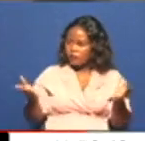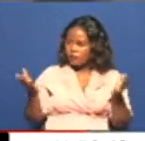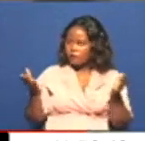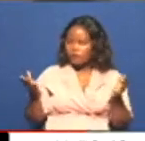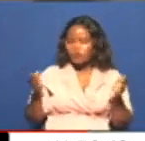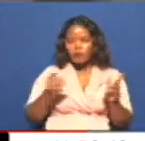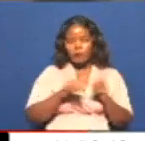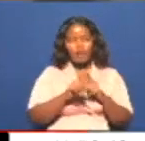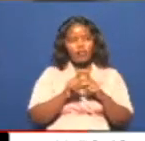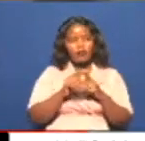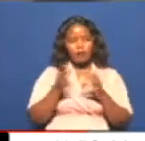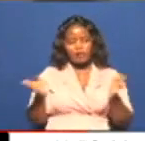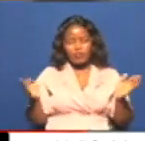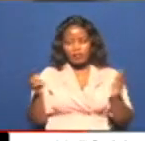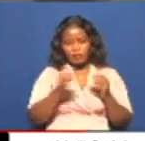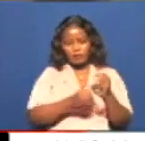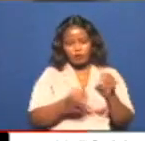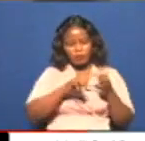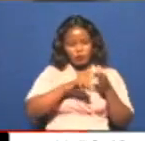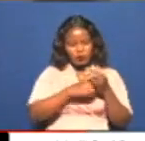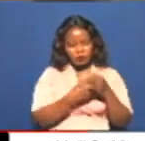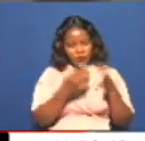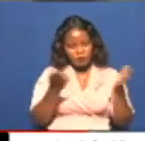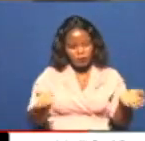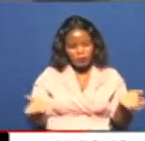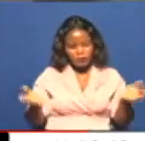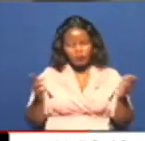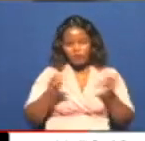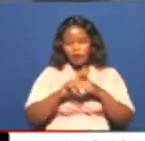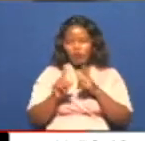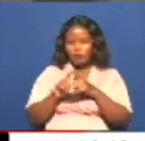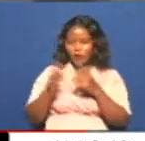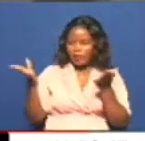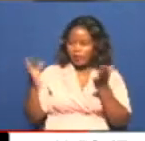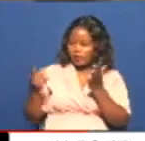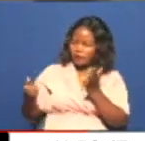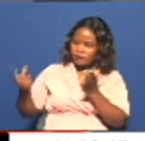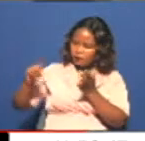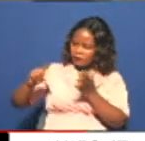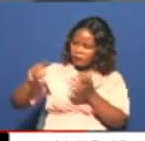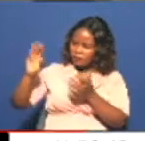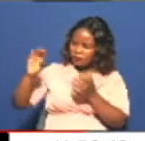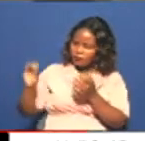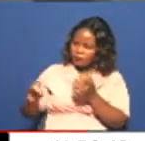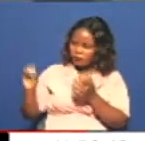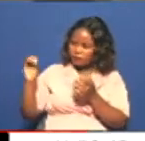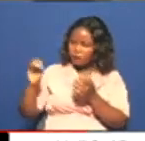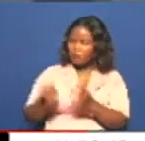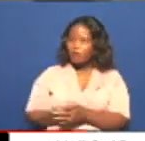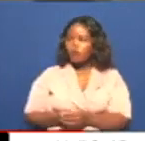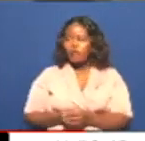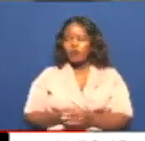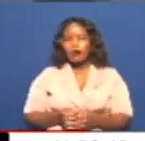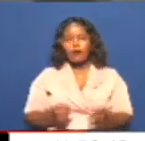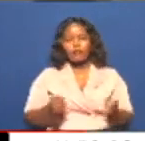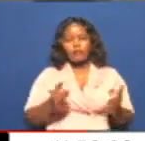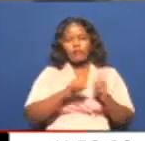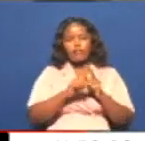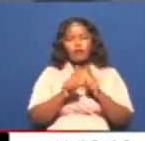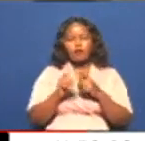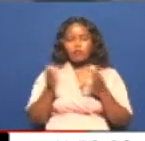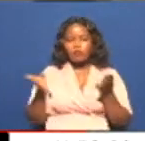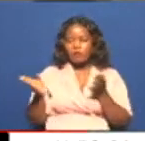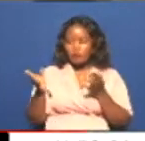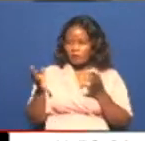get the 100%, but to get some other additional percentage. And I would look at it in terms of the, not really education, but the